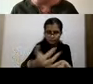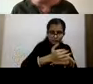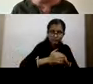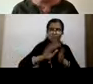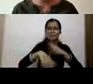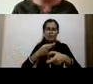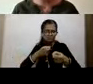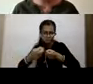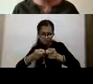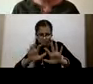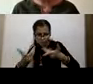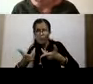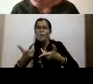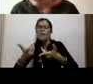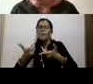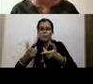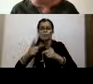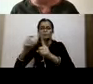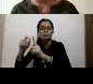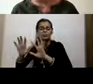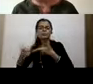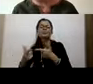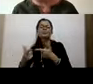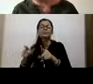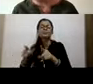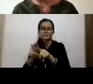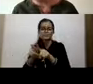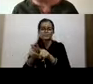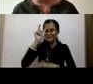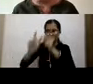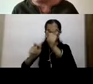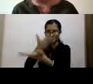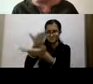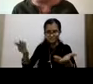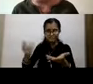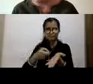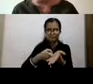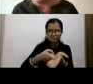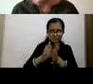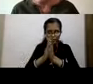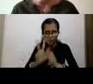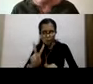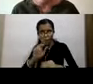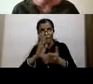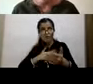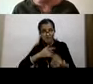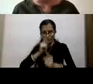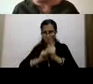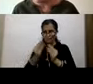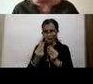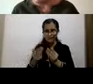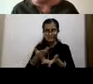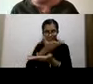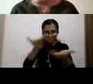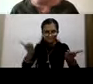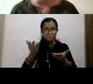it and how the the users also respect the rules themselves because they see the value of this forest. This has now created its own